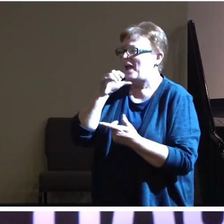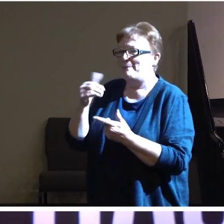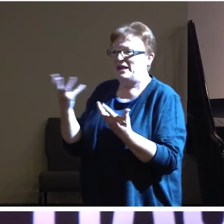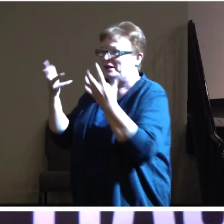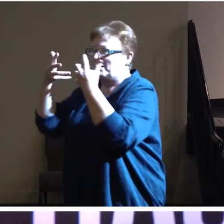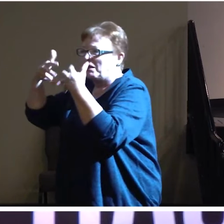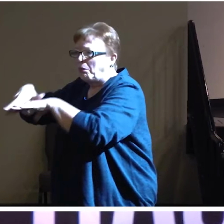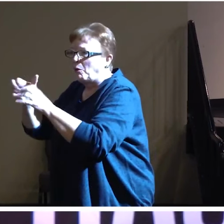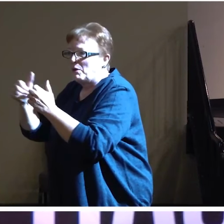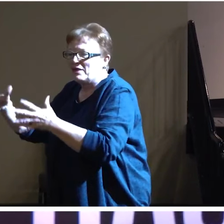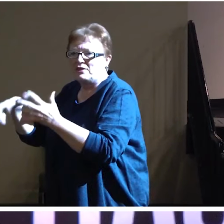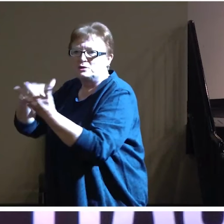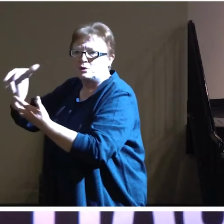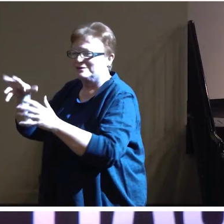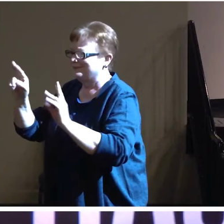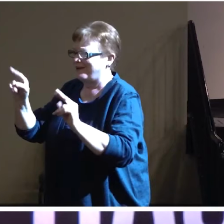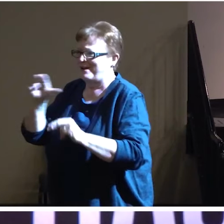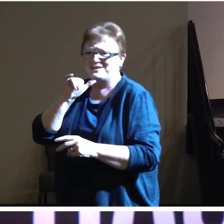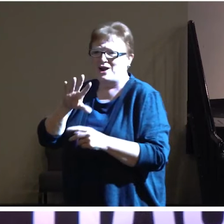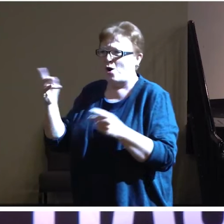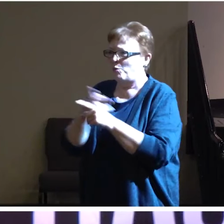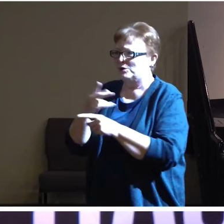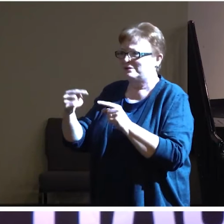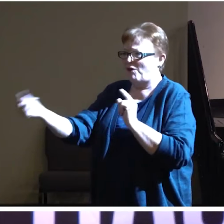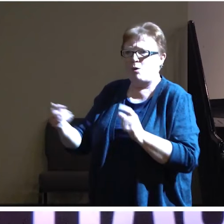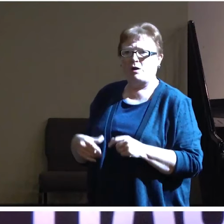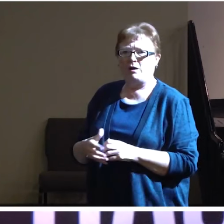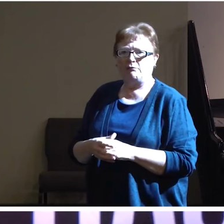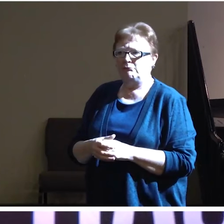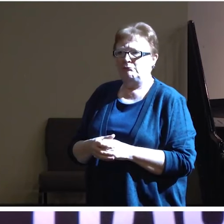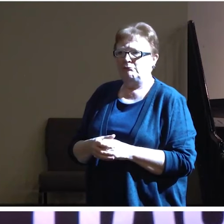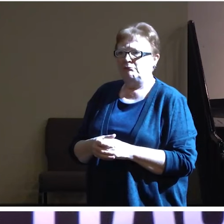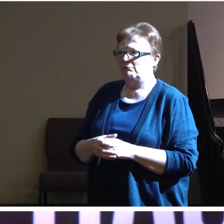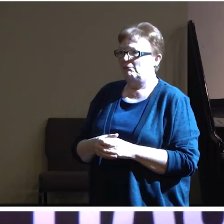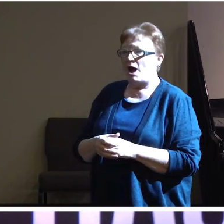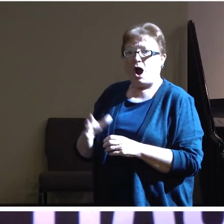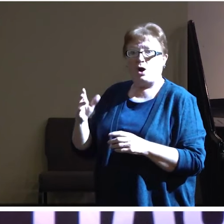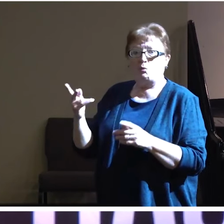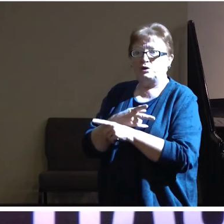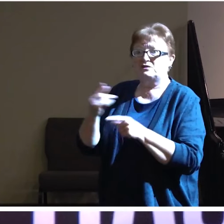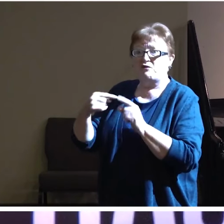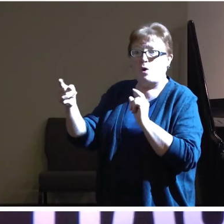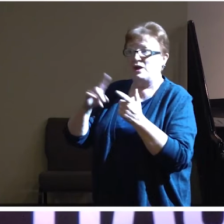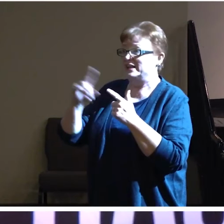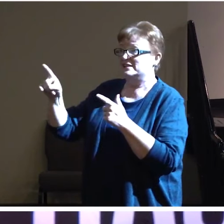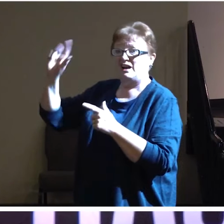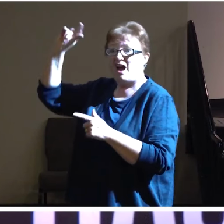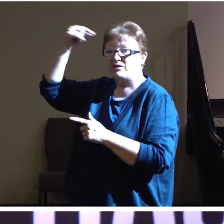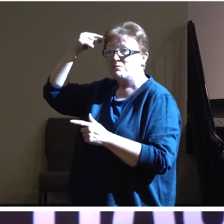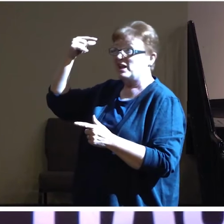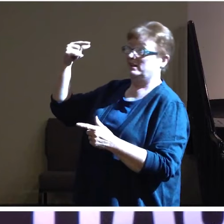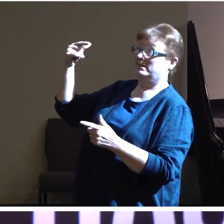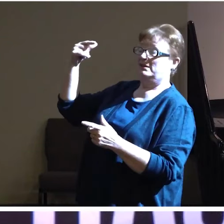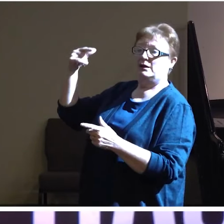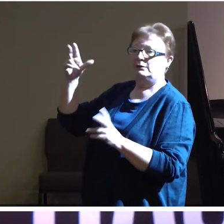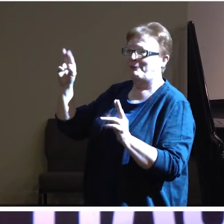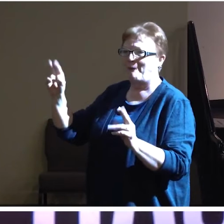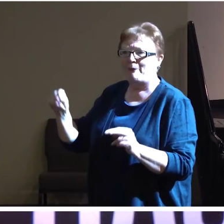Our greatest foe is not a questionable government. Our greatest foe is death.